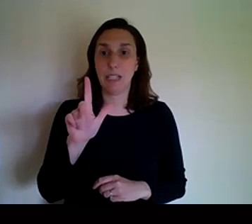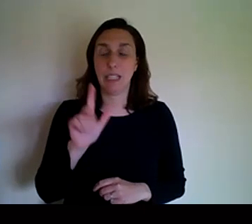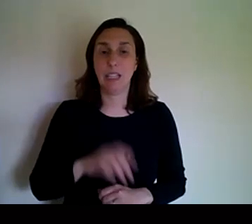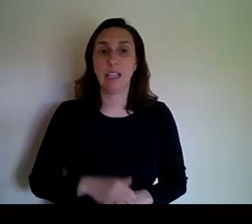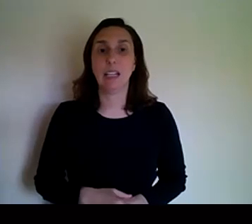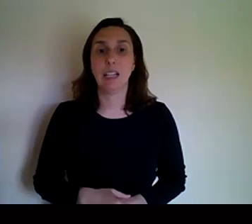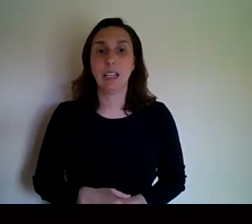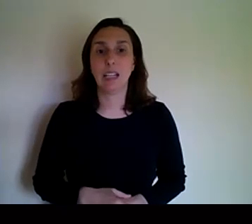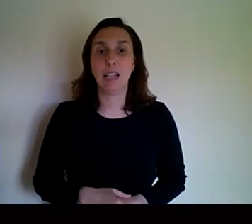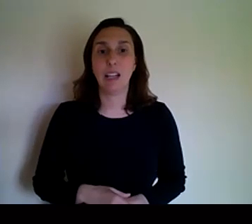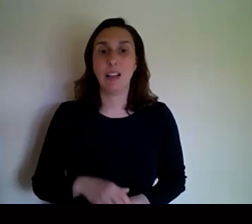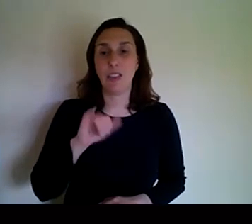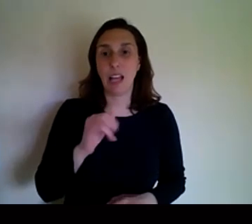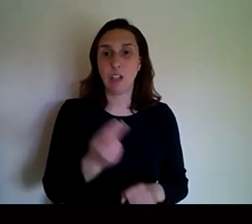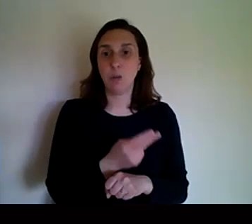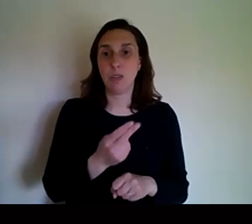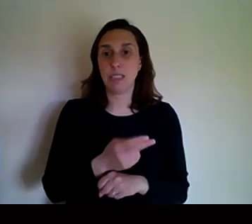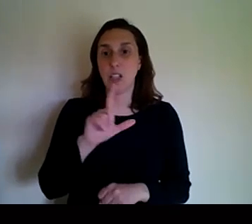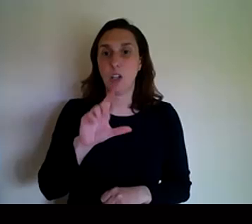uses a logistic curve, which I wanted to show.